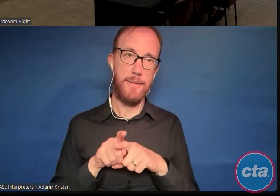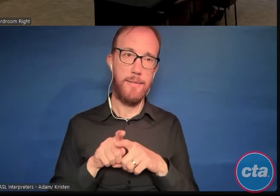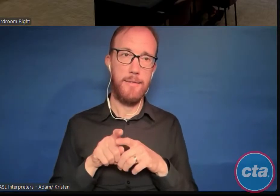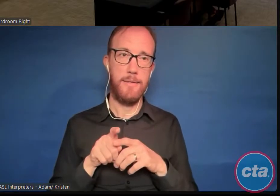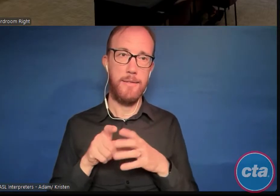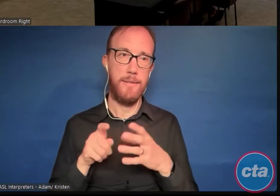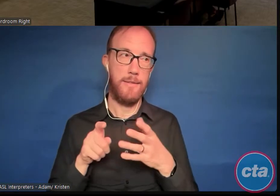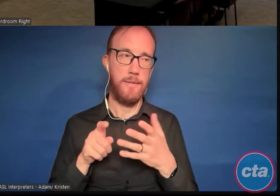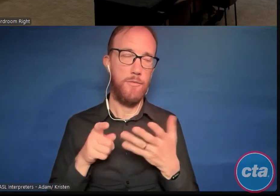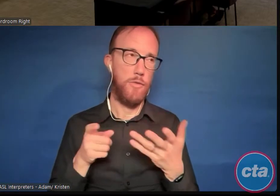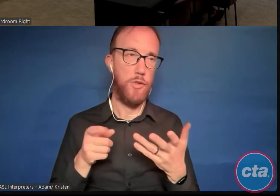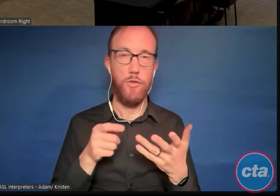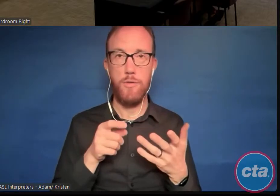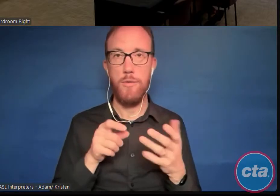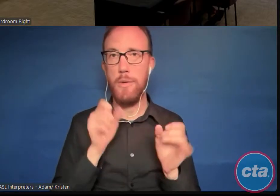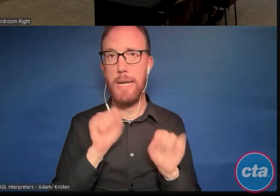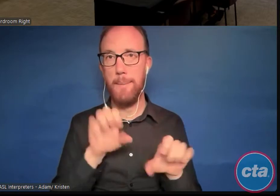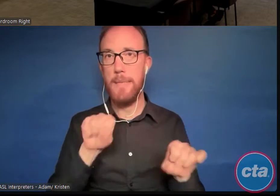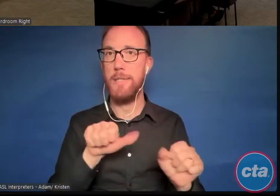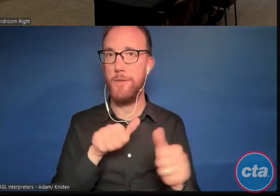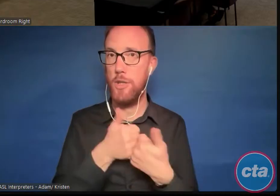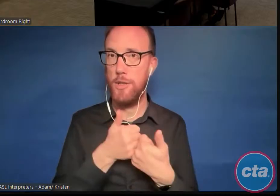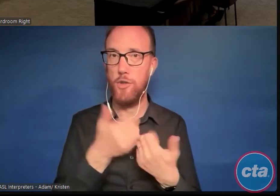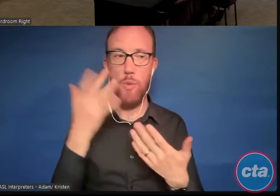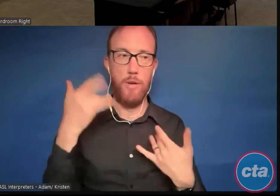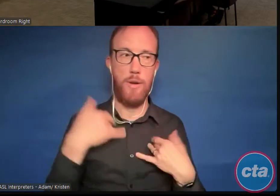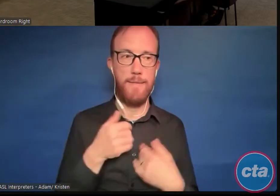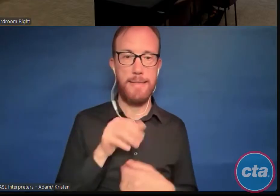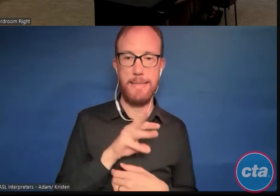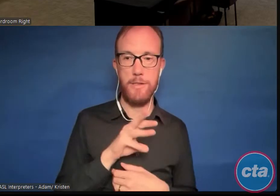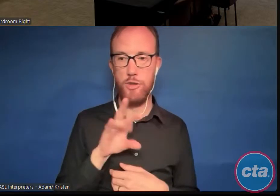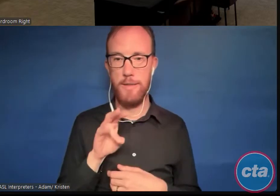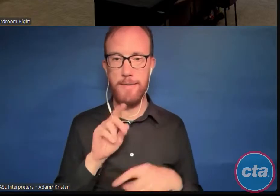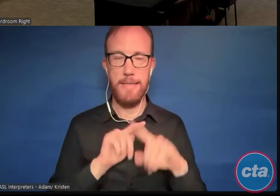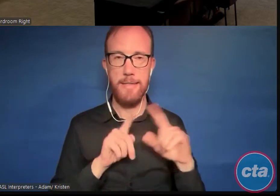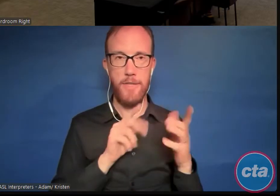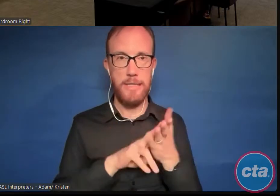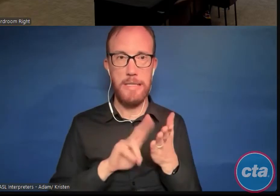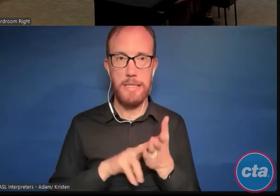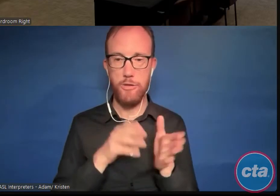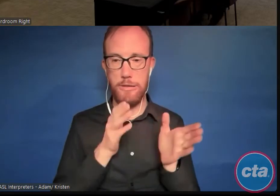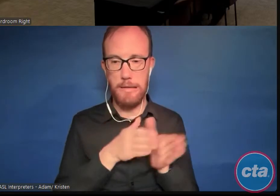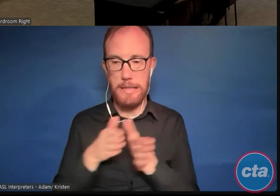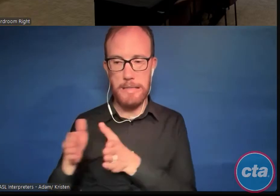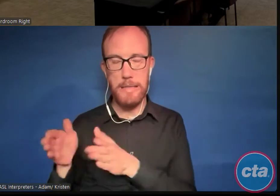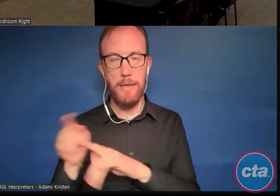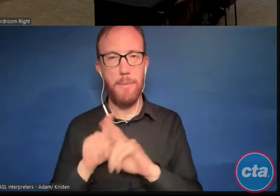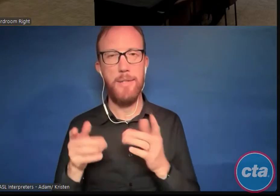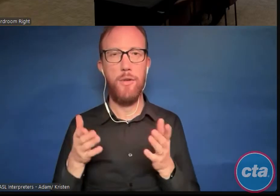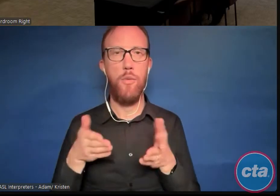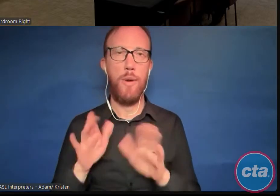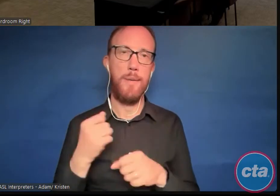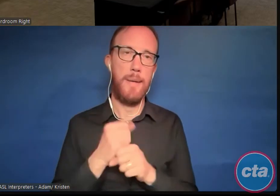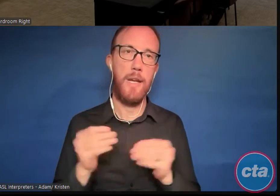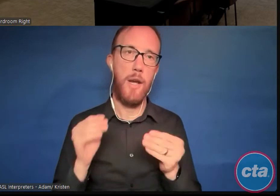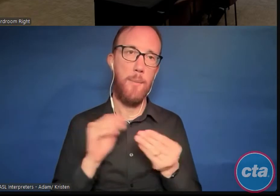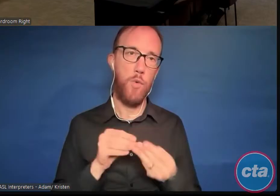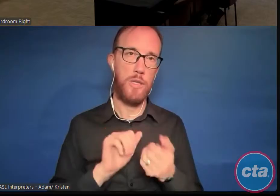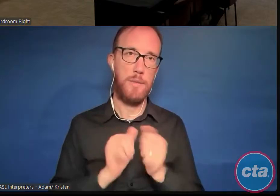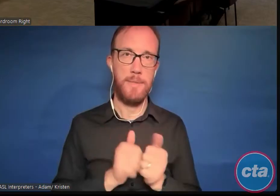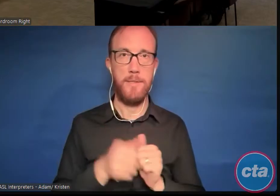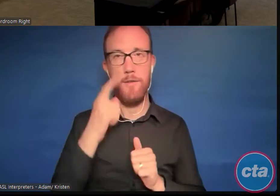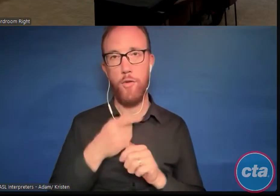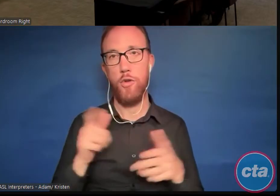subs that you got to manage through and you got to have overlap to, but it's the way to make the packages competitive for small business